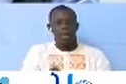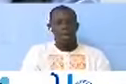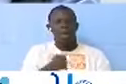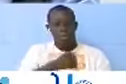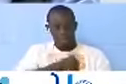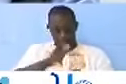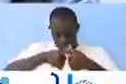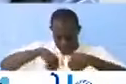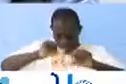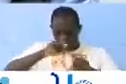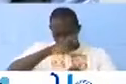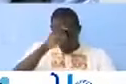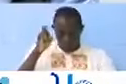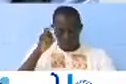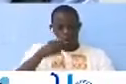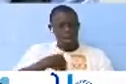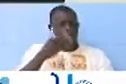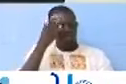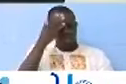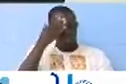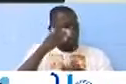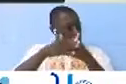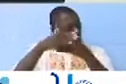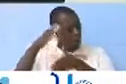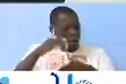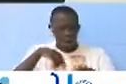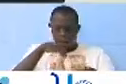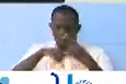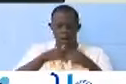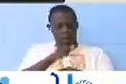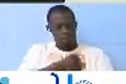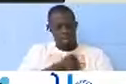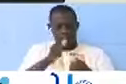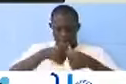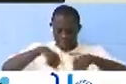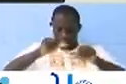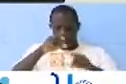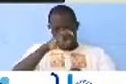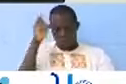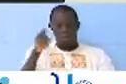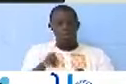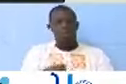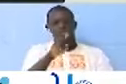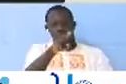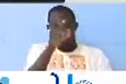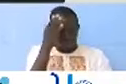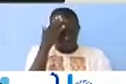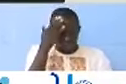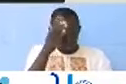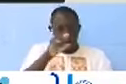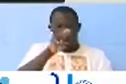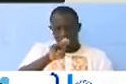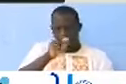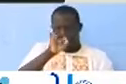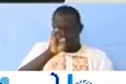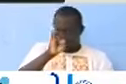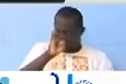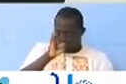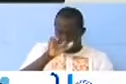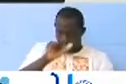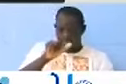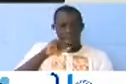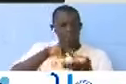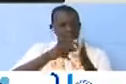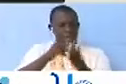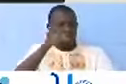where I work, I know that area very well. You know the NIA as an institution very well after working there for